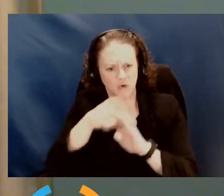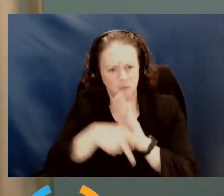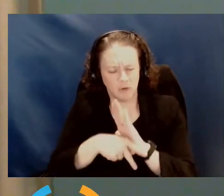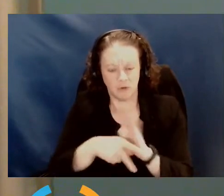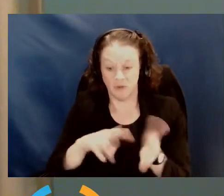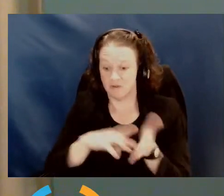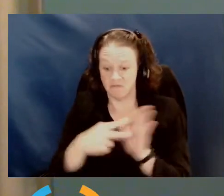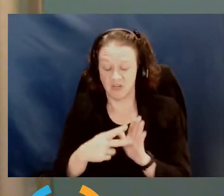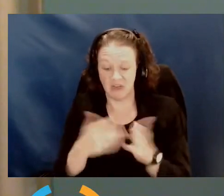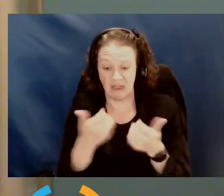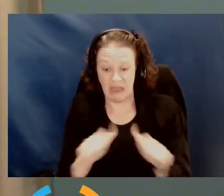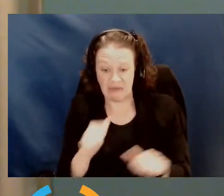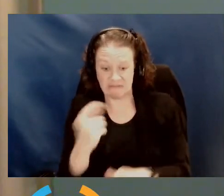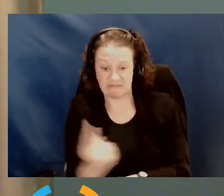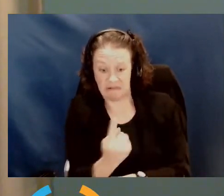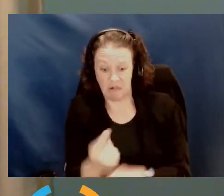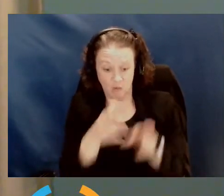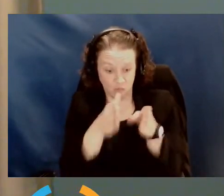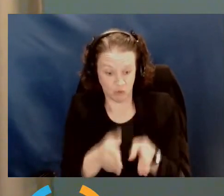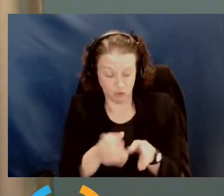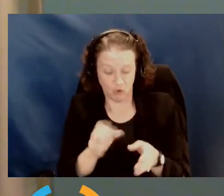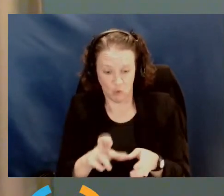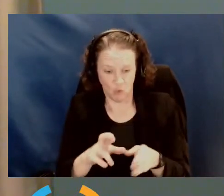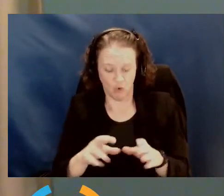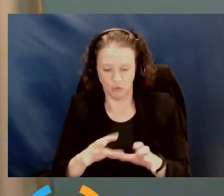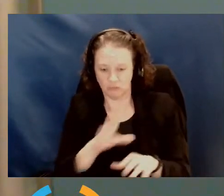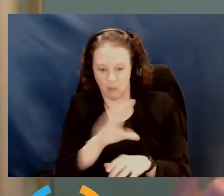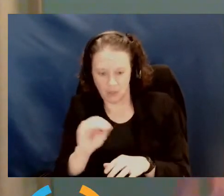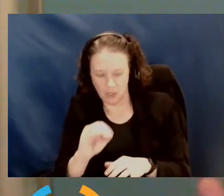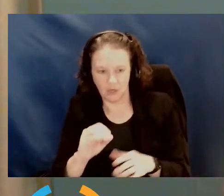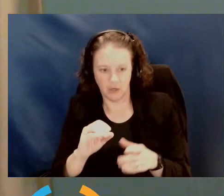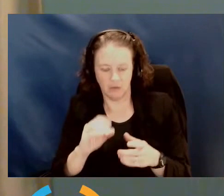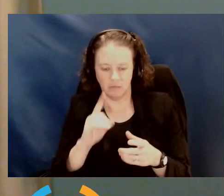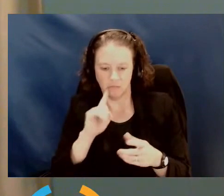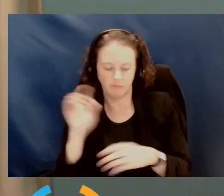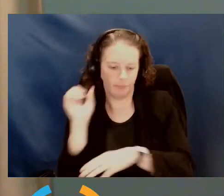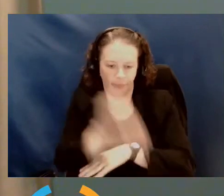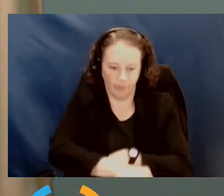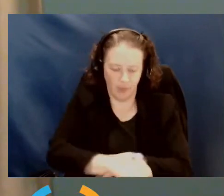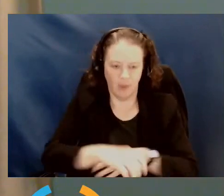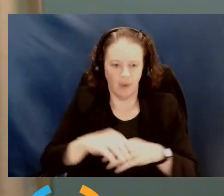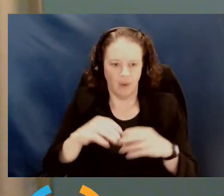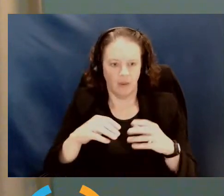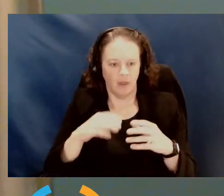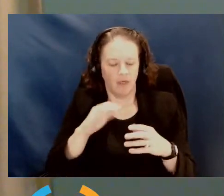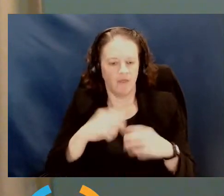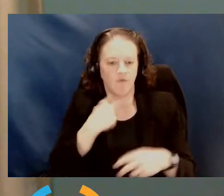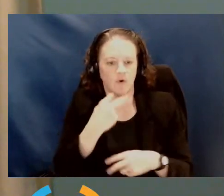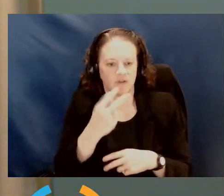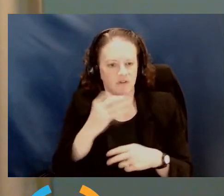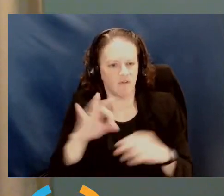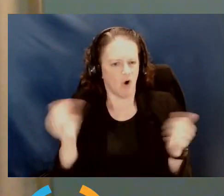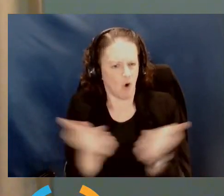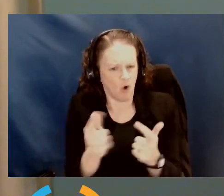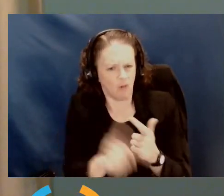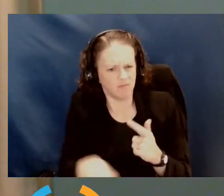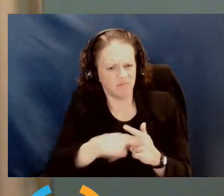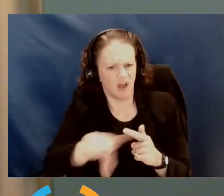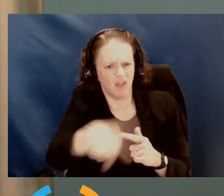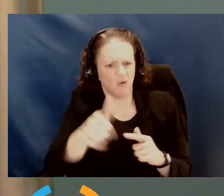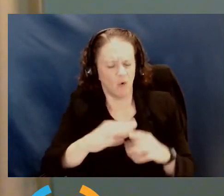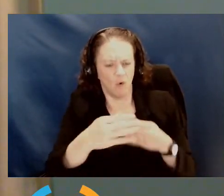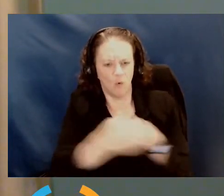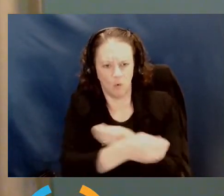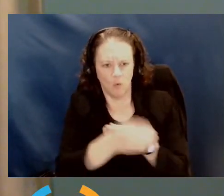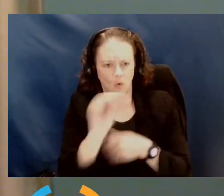person or single entity to essentially drown out the voices of all other Oregonians. We need to have individual contribution limits to